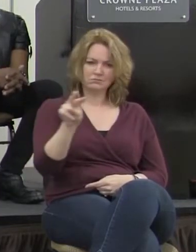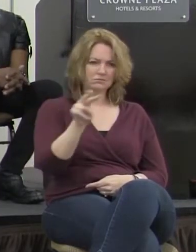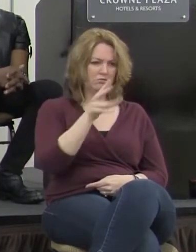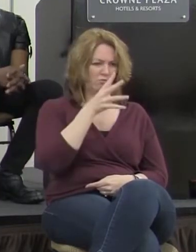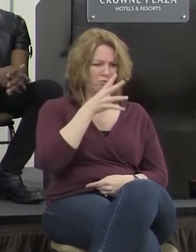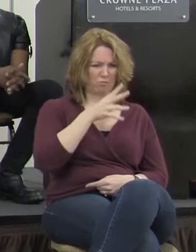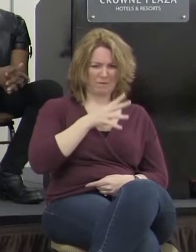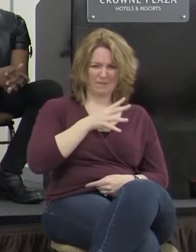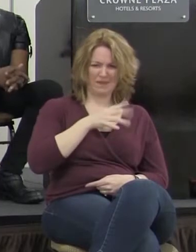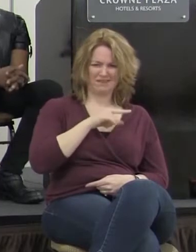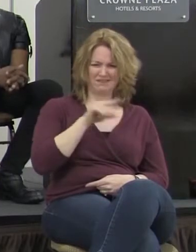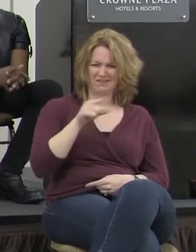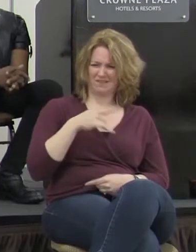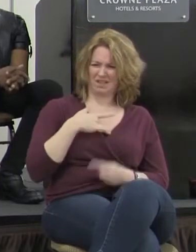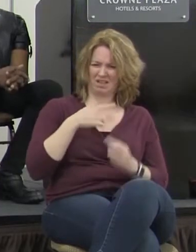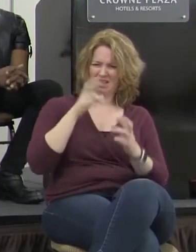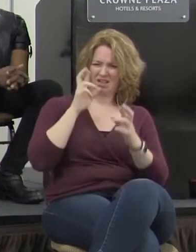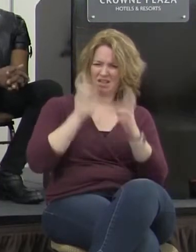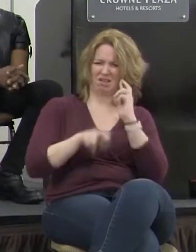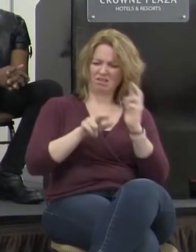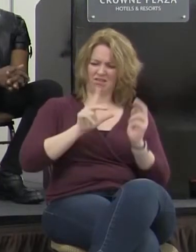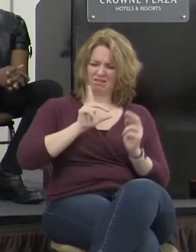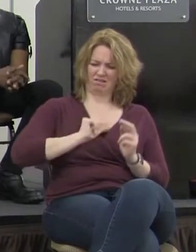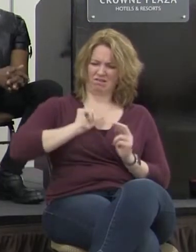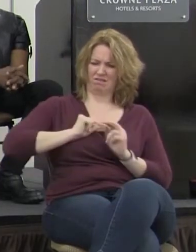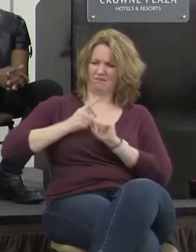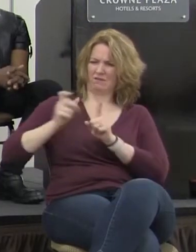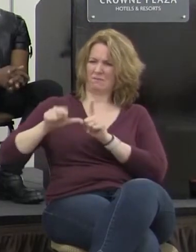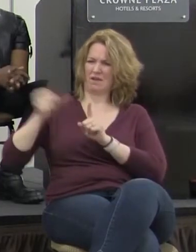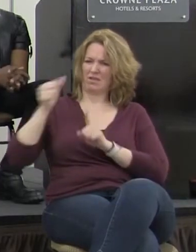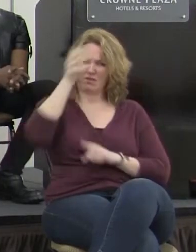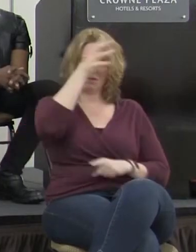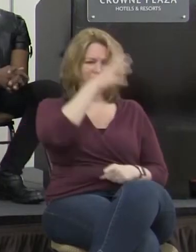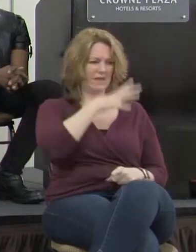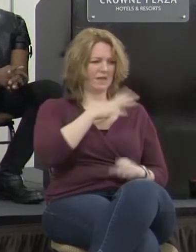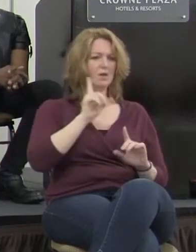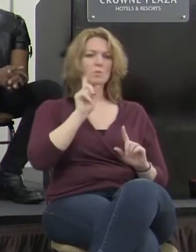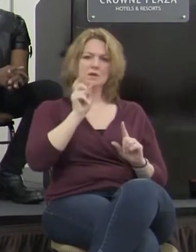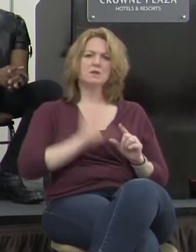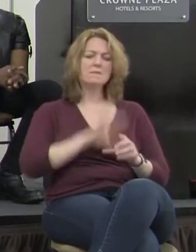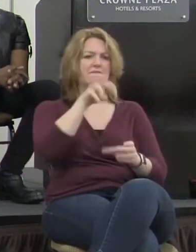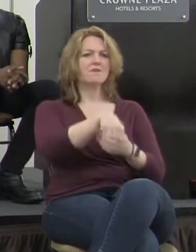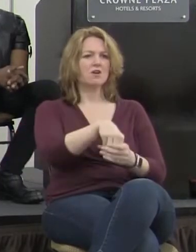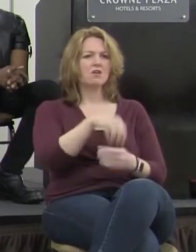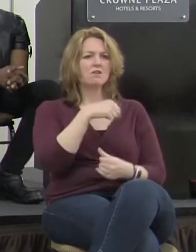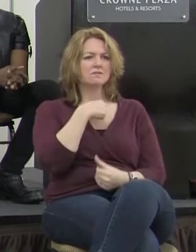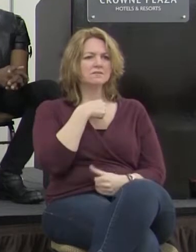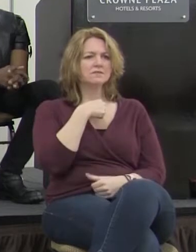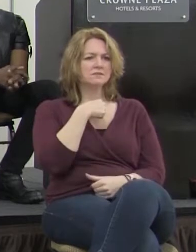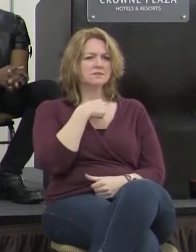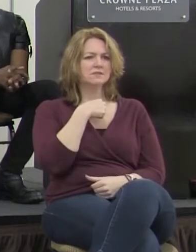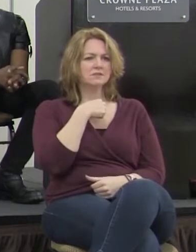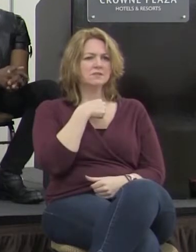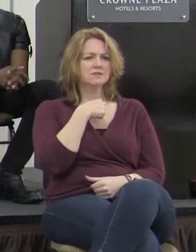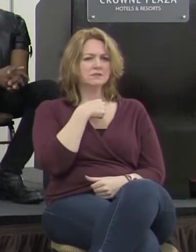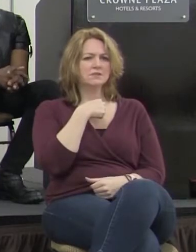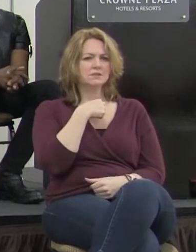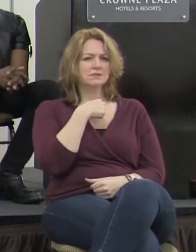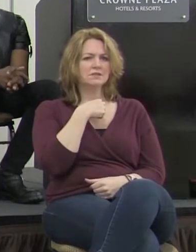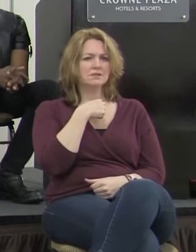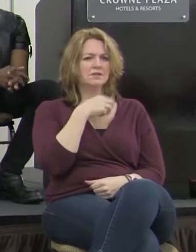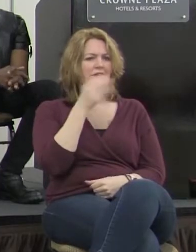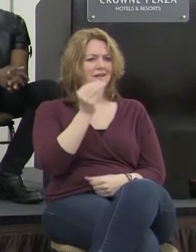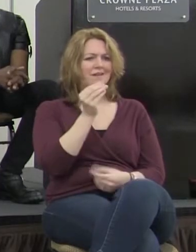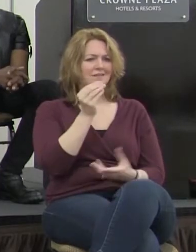being disrespected by other men, and we need to step in there and do